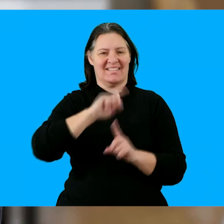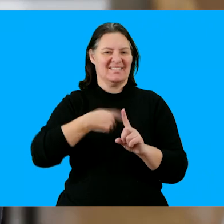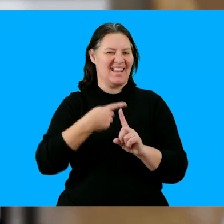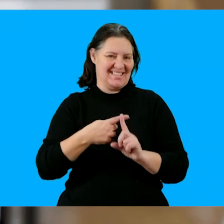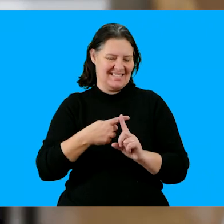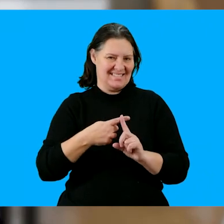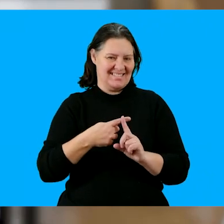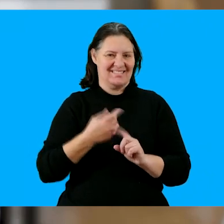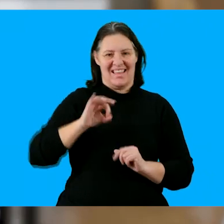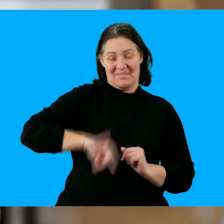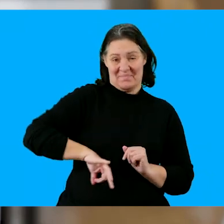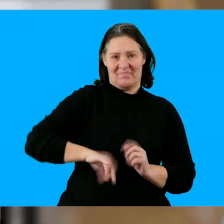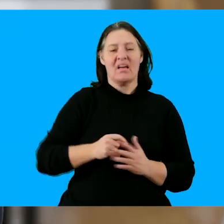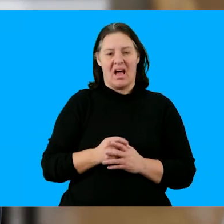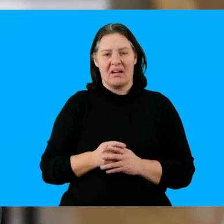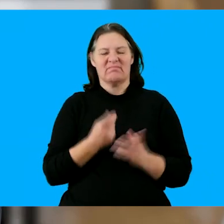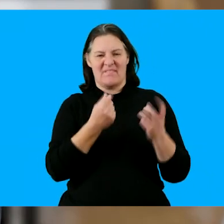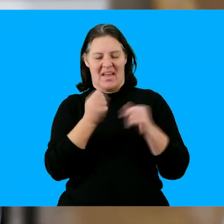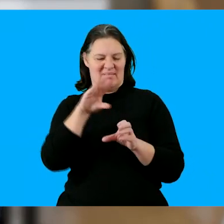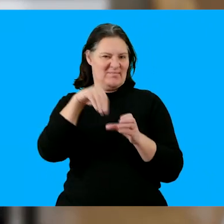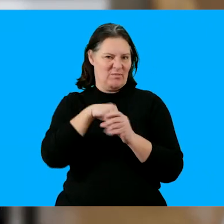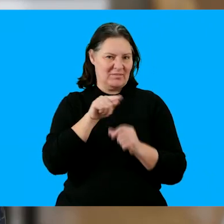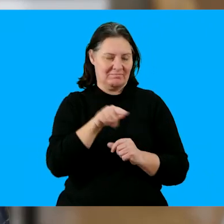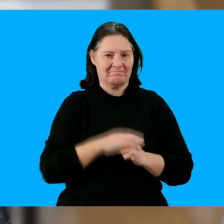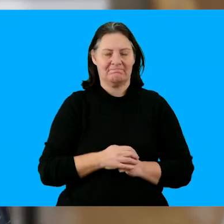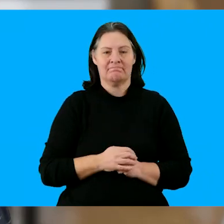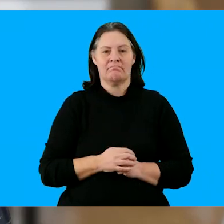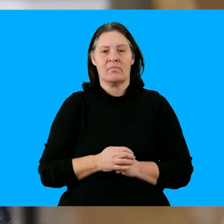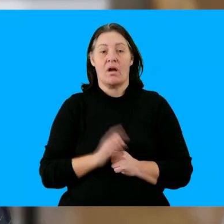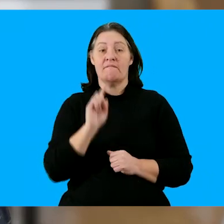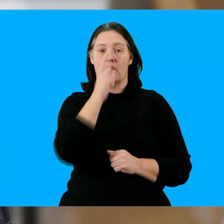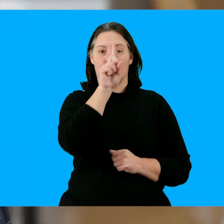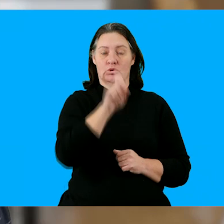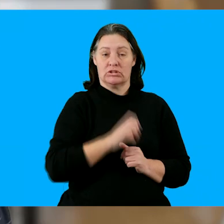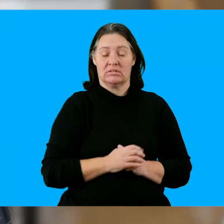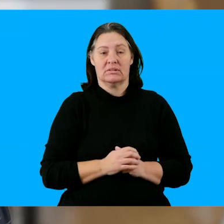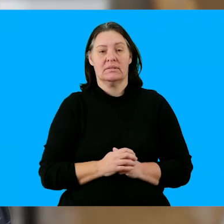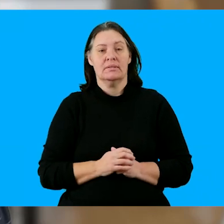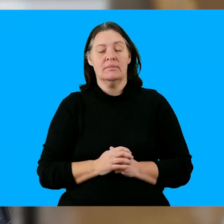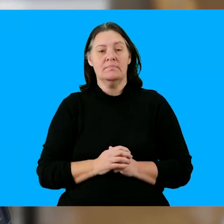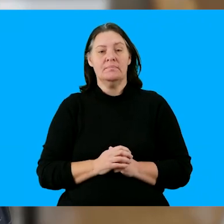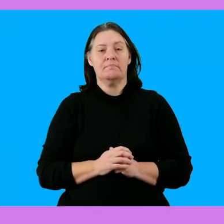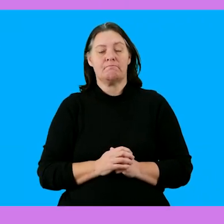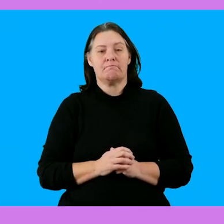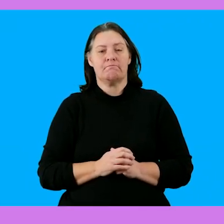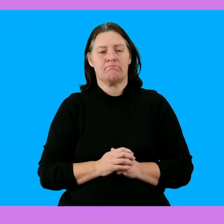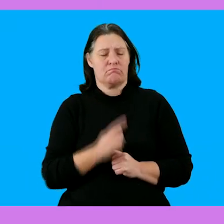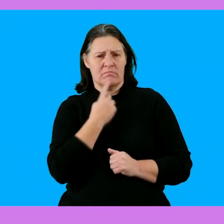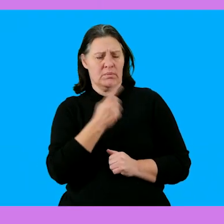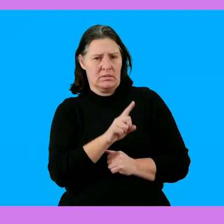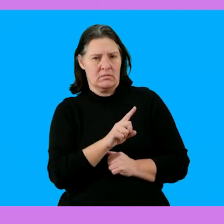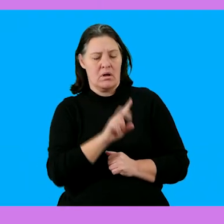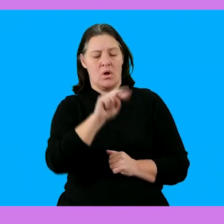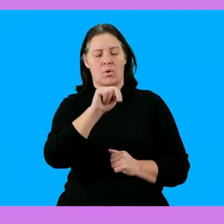tax that forms part of our topic of finance. Let's get straight to that. So in our first question, we are saying